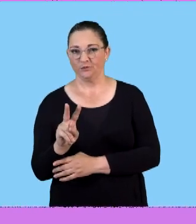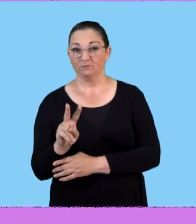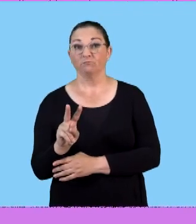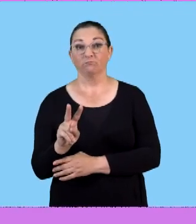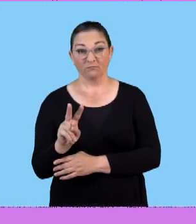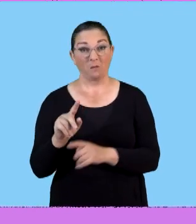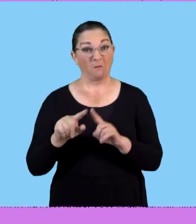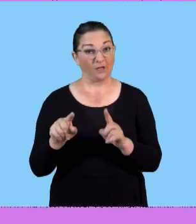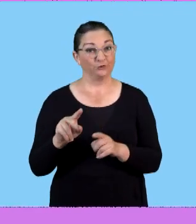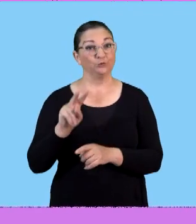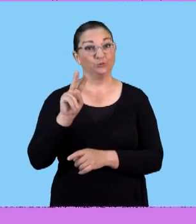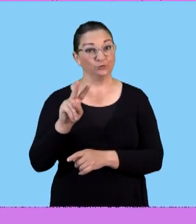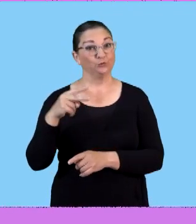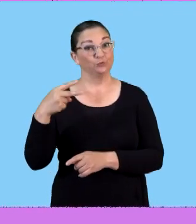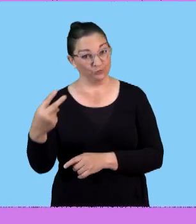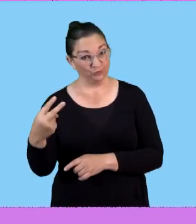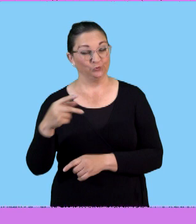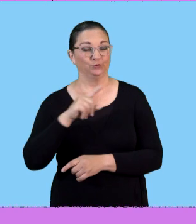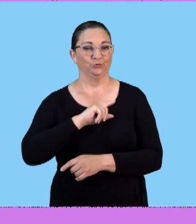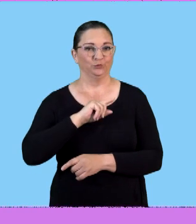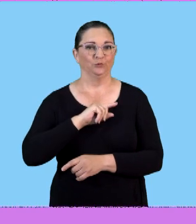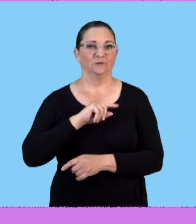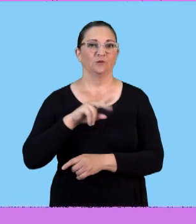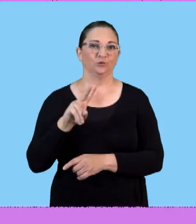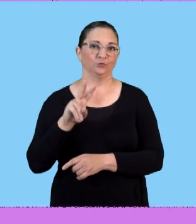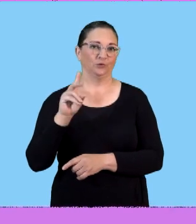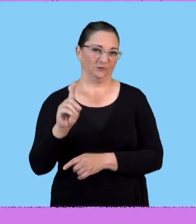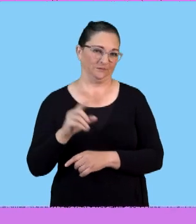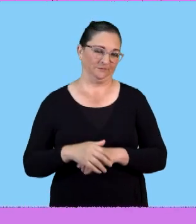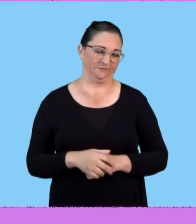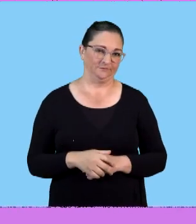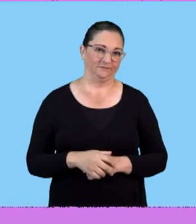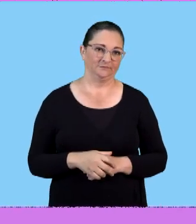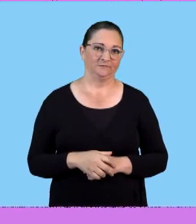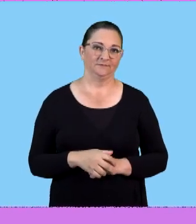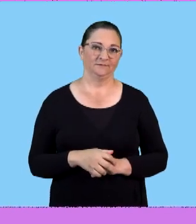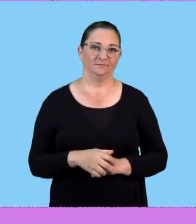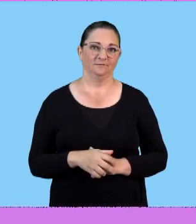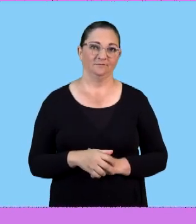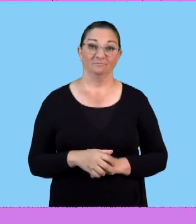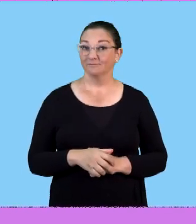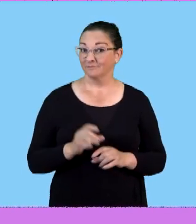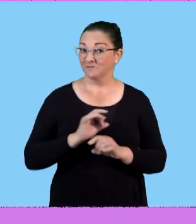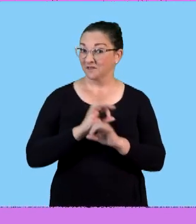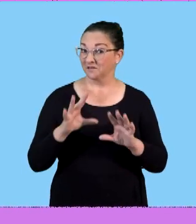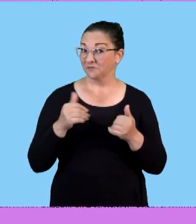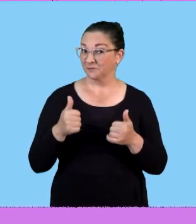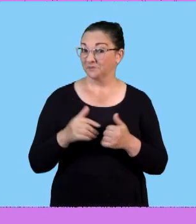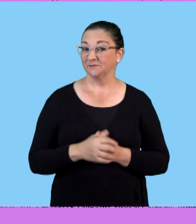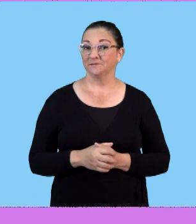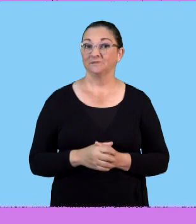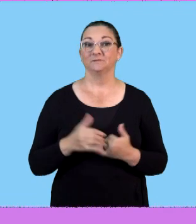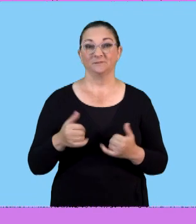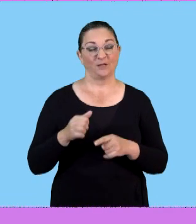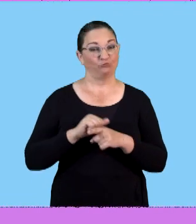318,182. And remember, it's two-dimensional, and I'm going to square my value. So the unit is squared centimeters. Guys, are we clear